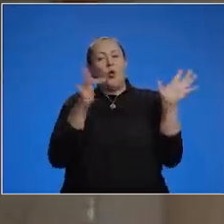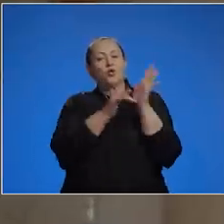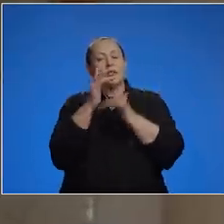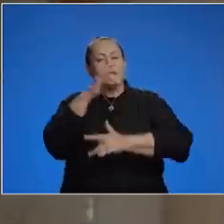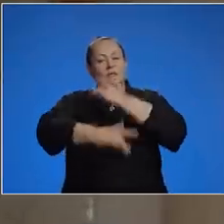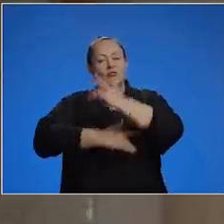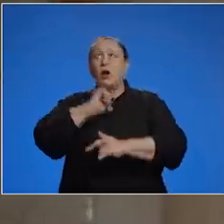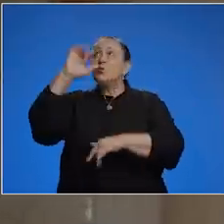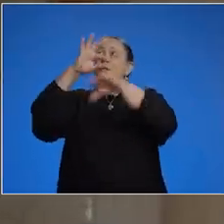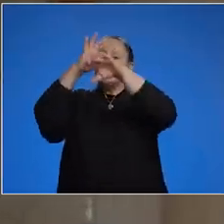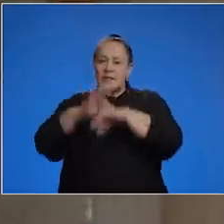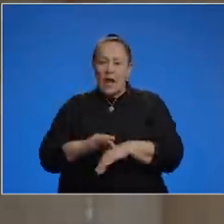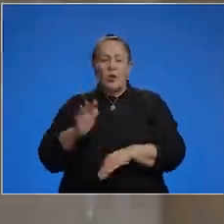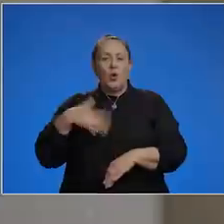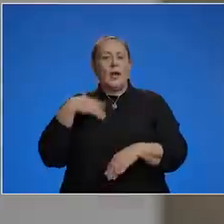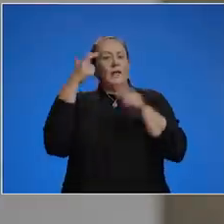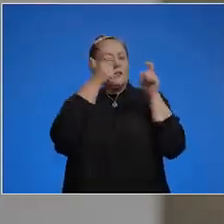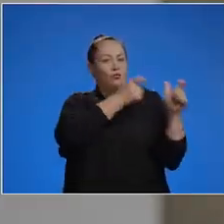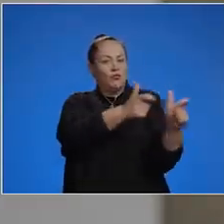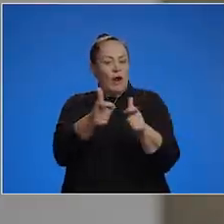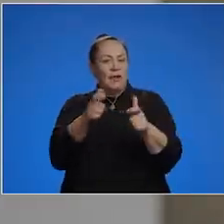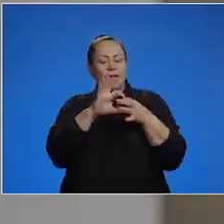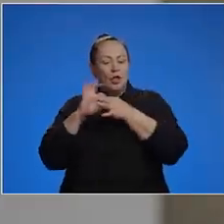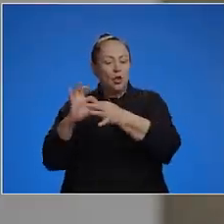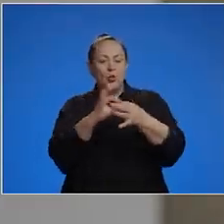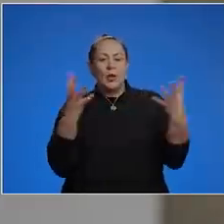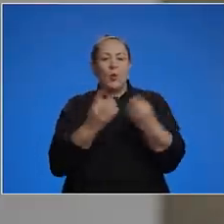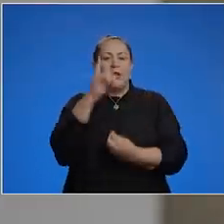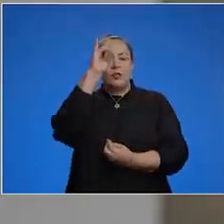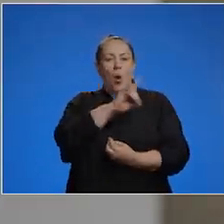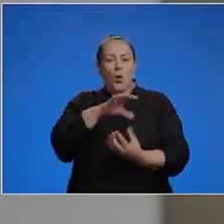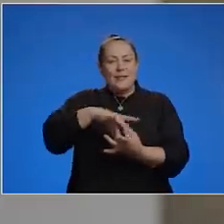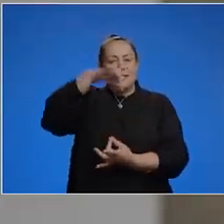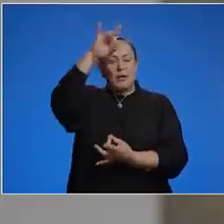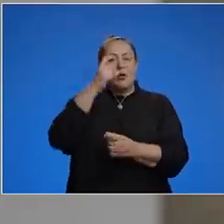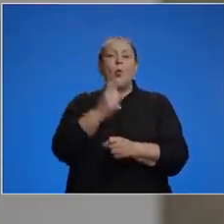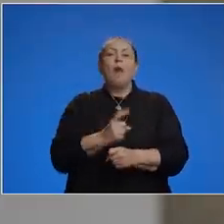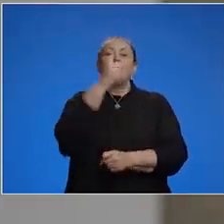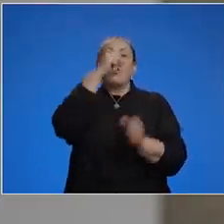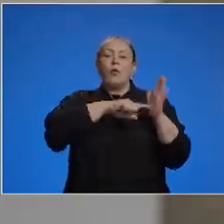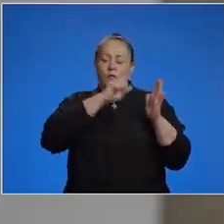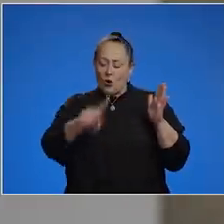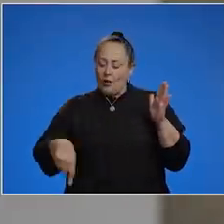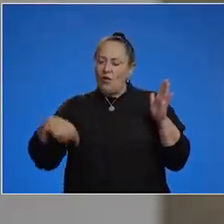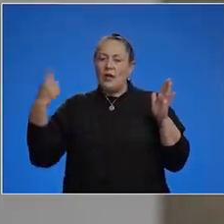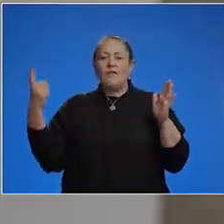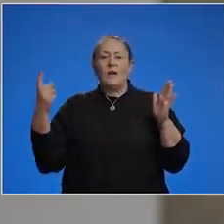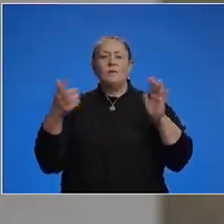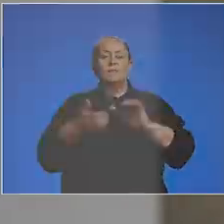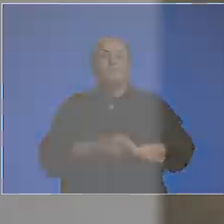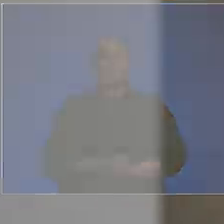Son, who lives and reigns with you in the unity of the Holy Spirit, God for ever and ever.